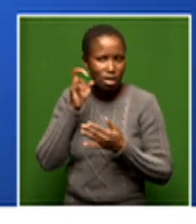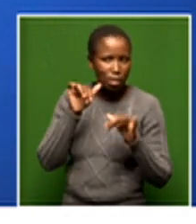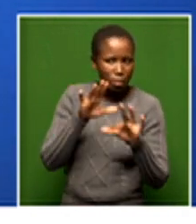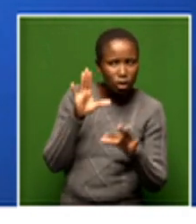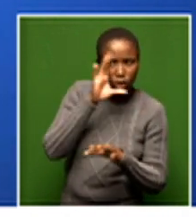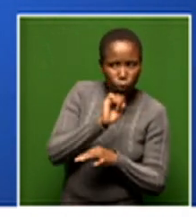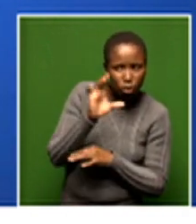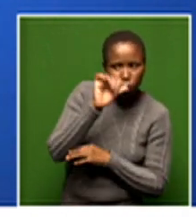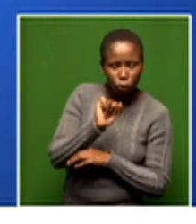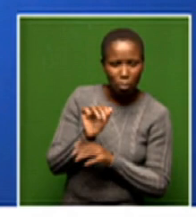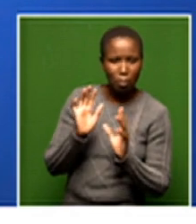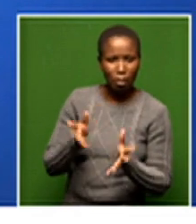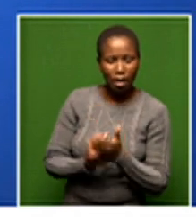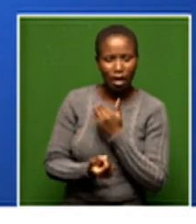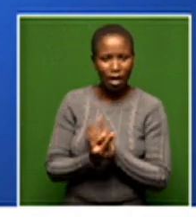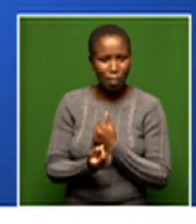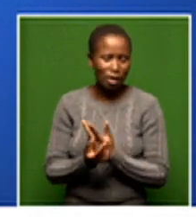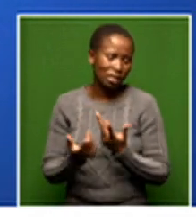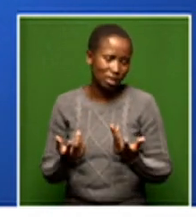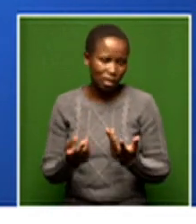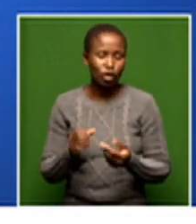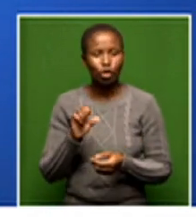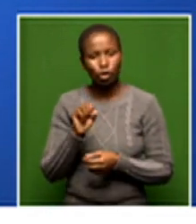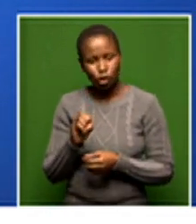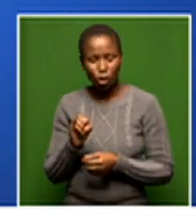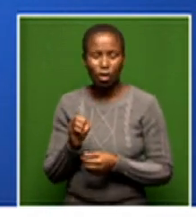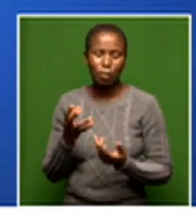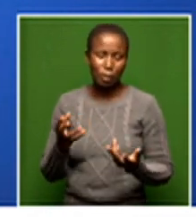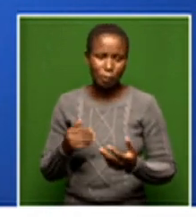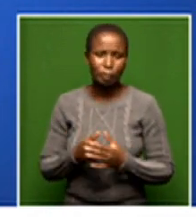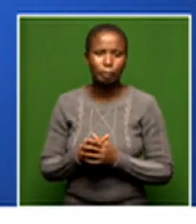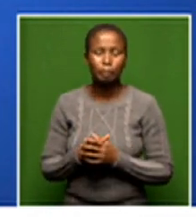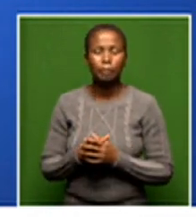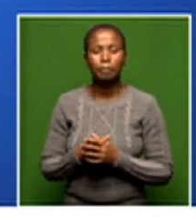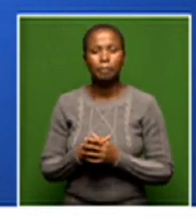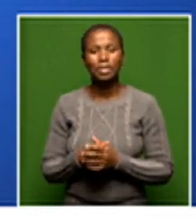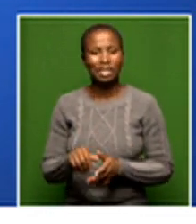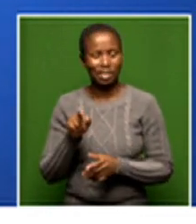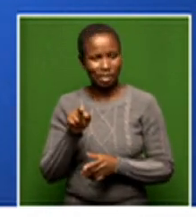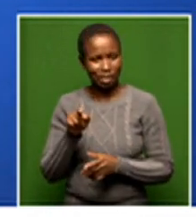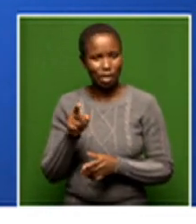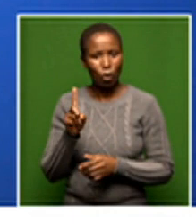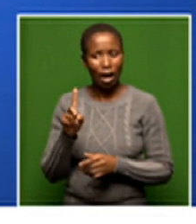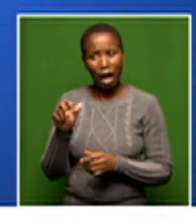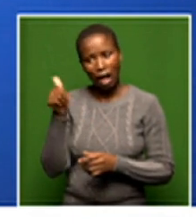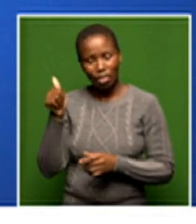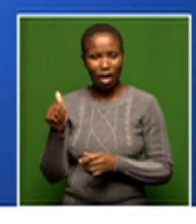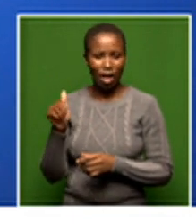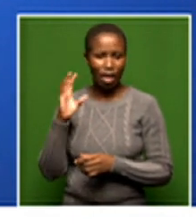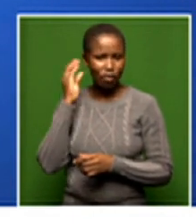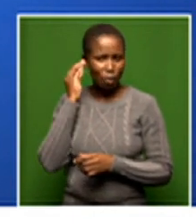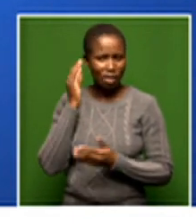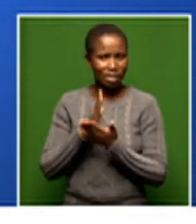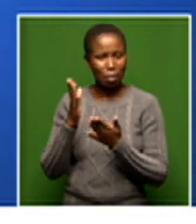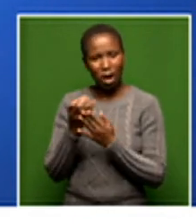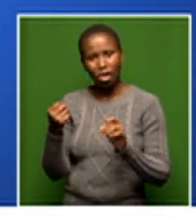at low risk of having COVID-19 or adverse outcomes from it. And then, of course, the other informations and disinformation